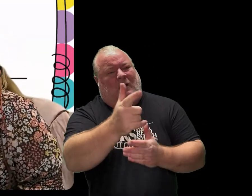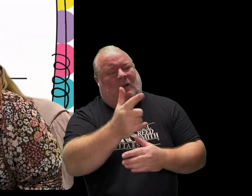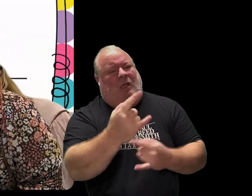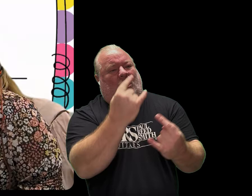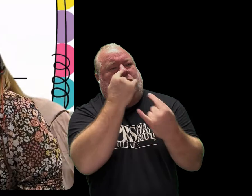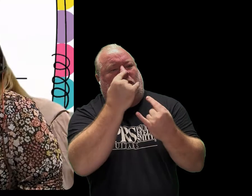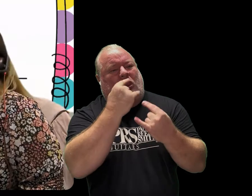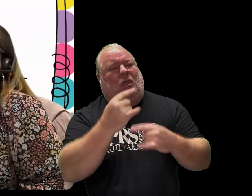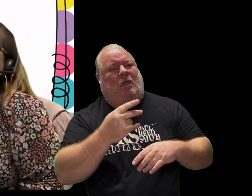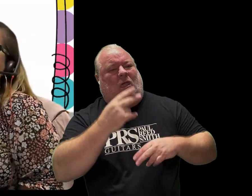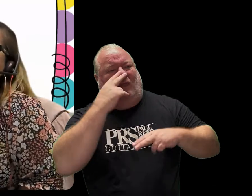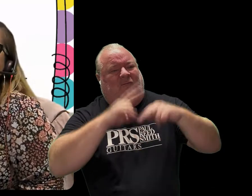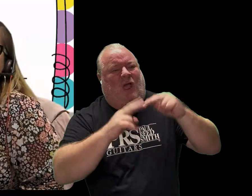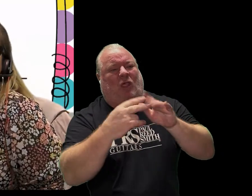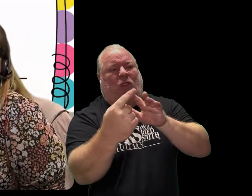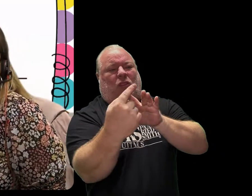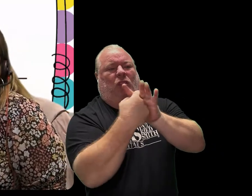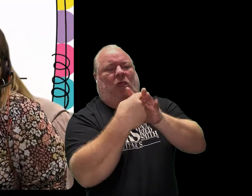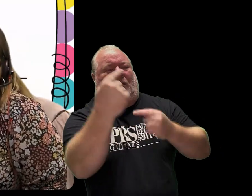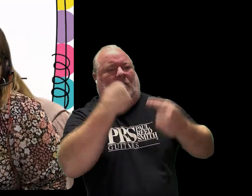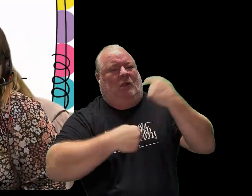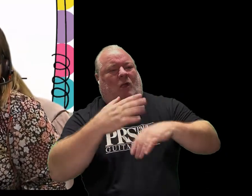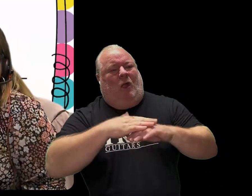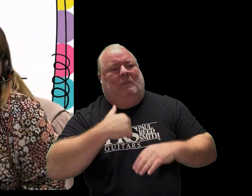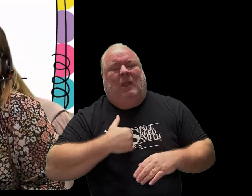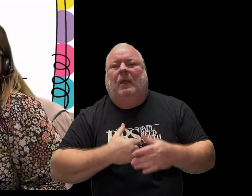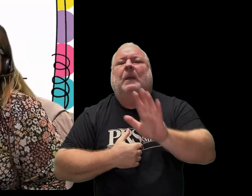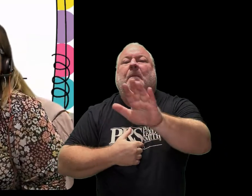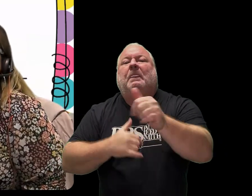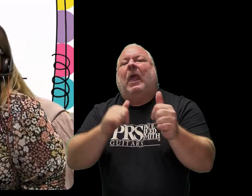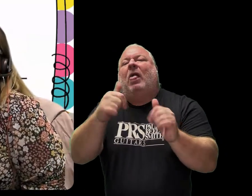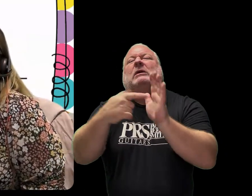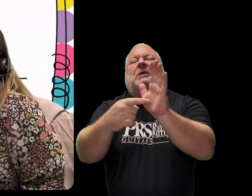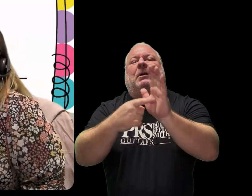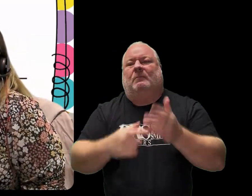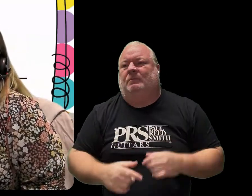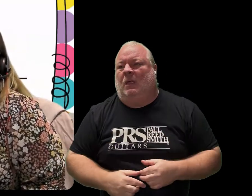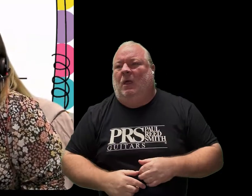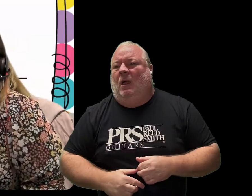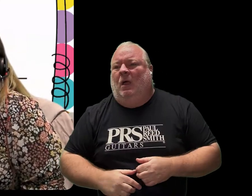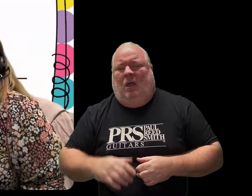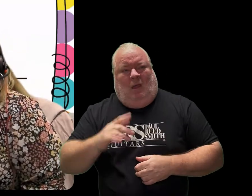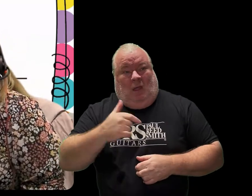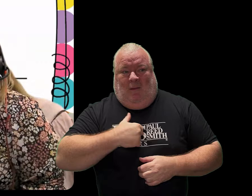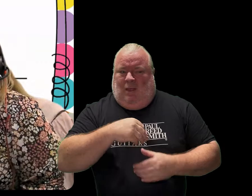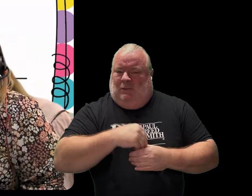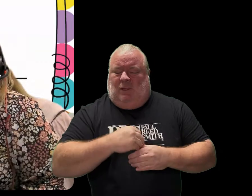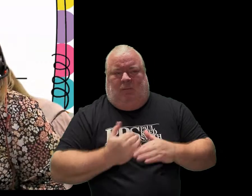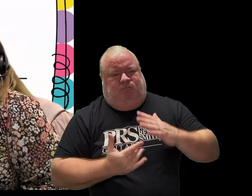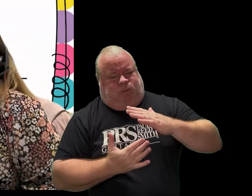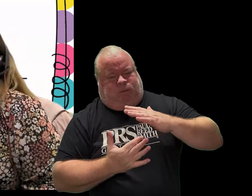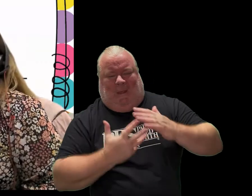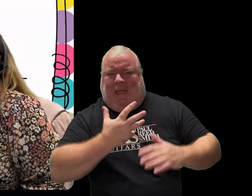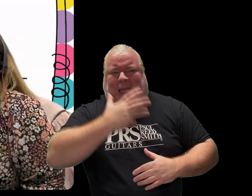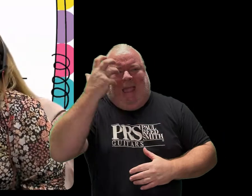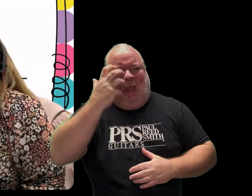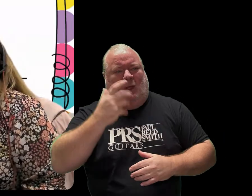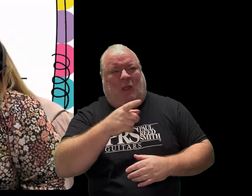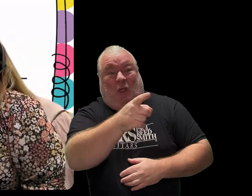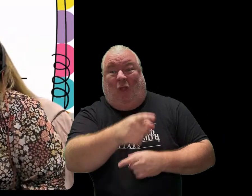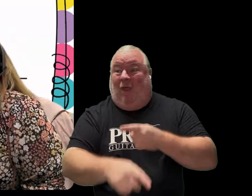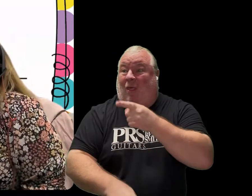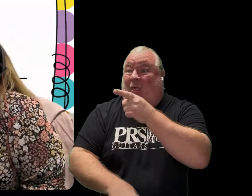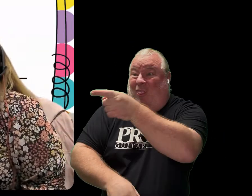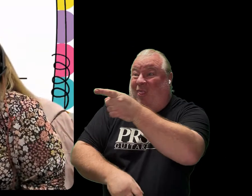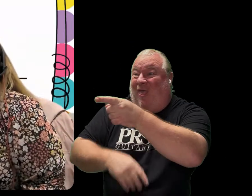me? I feel angry when you point and laugh at me because I think